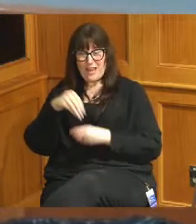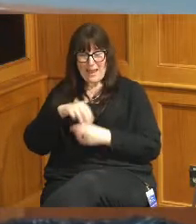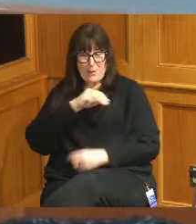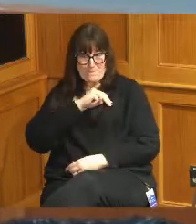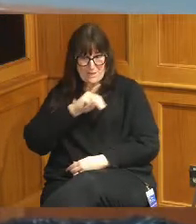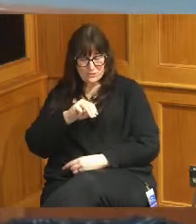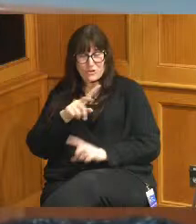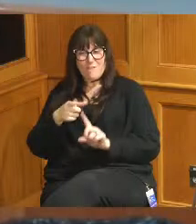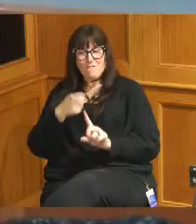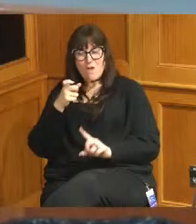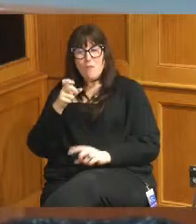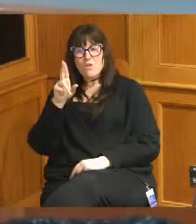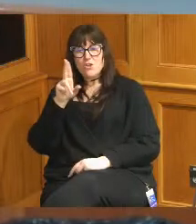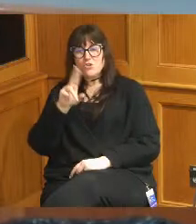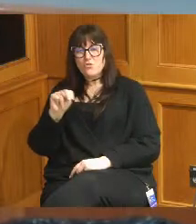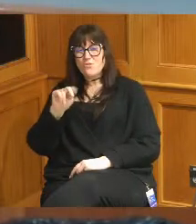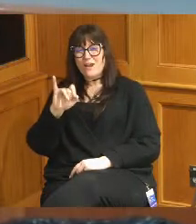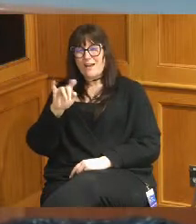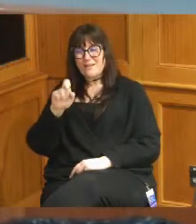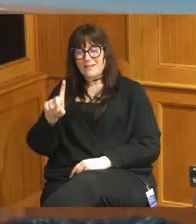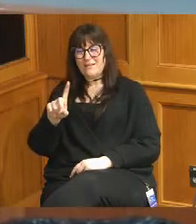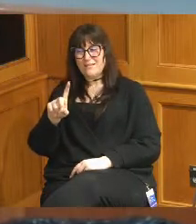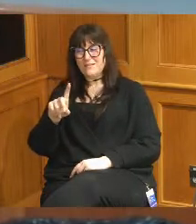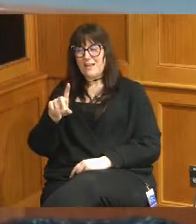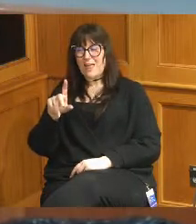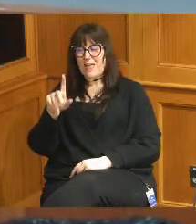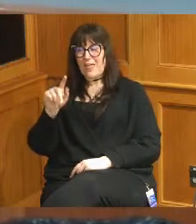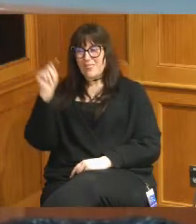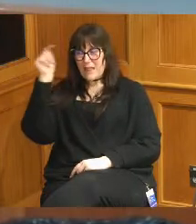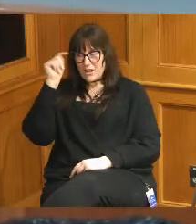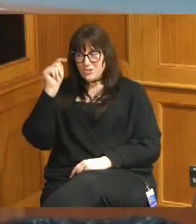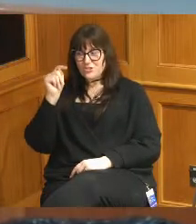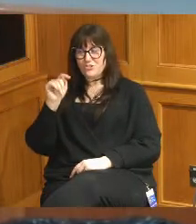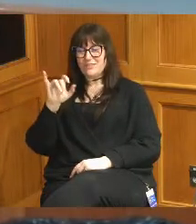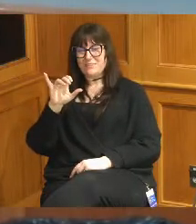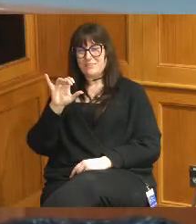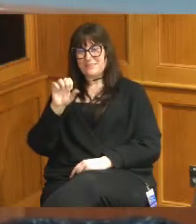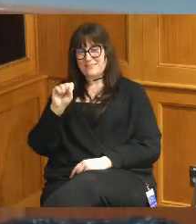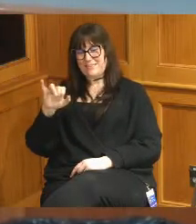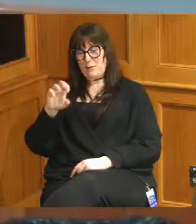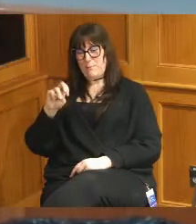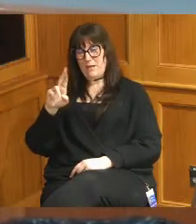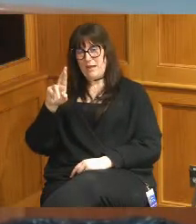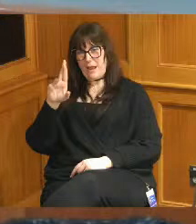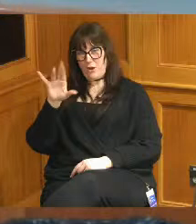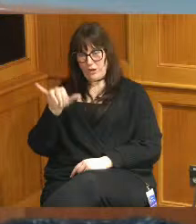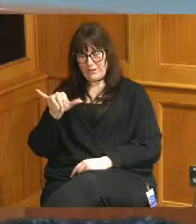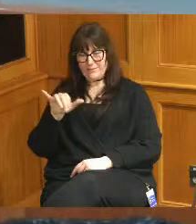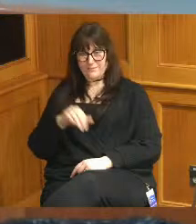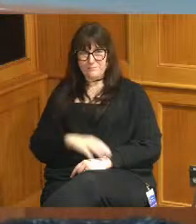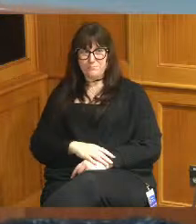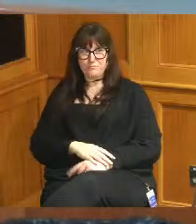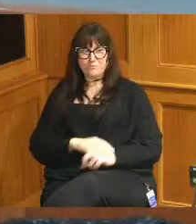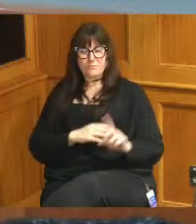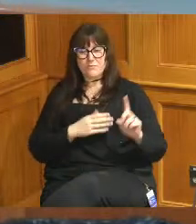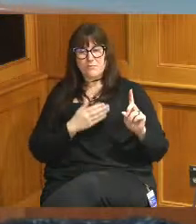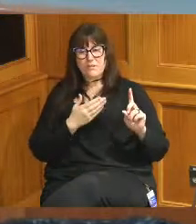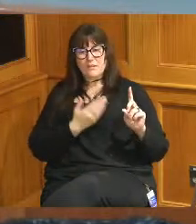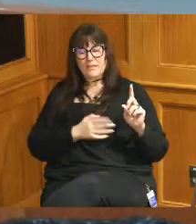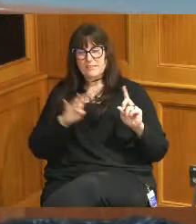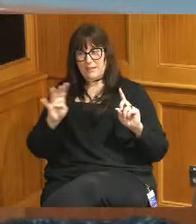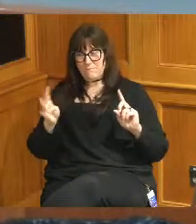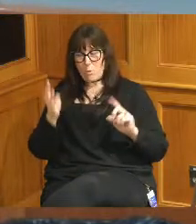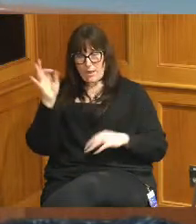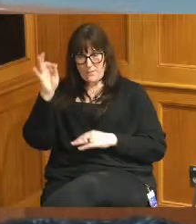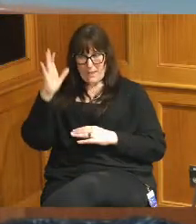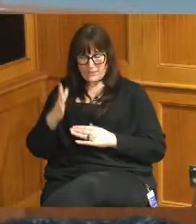the United Theological Seminary. He serves as the 4th senior pastor of the historic Bethel Baptist Church